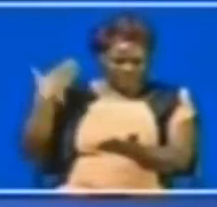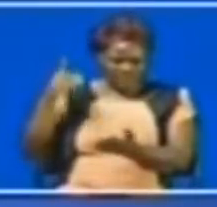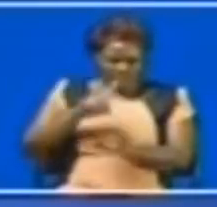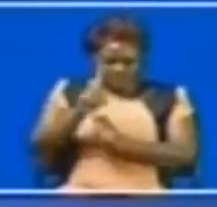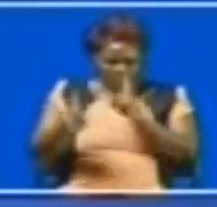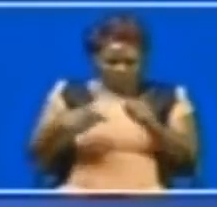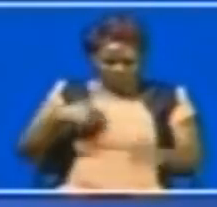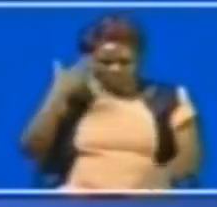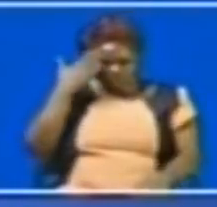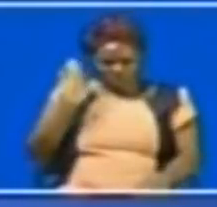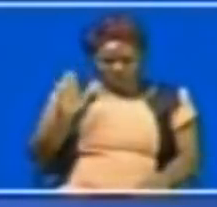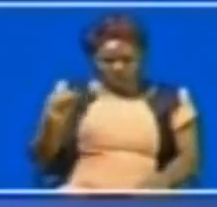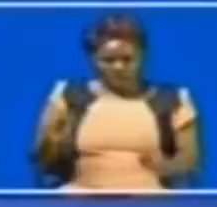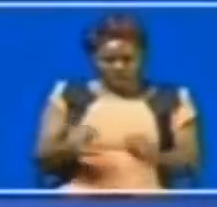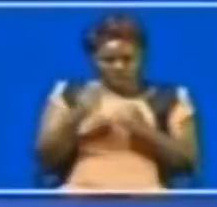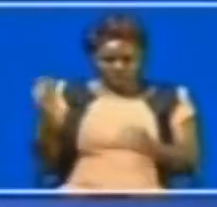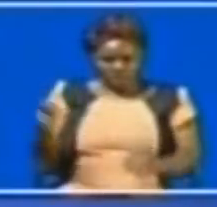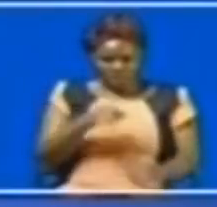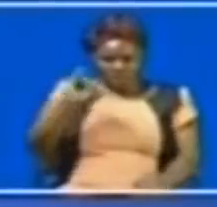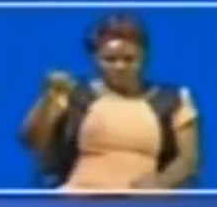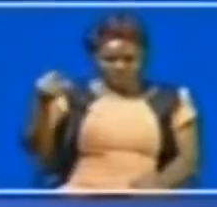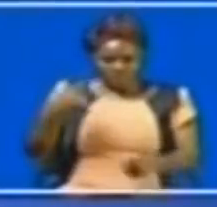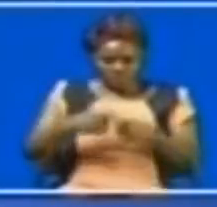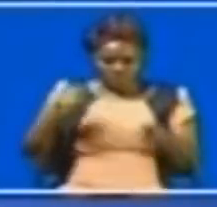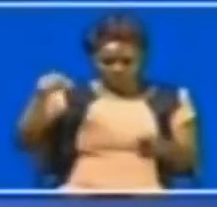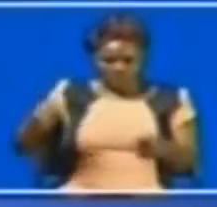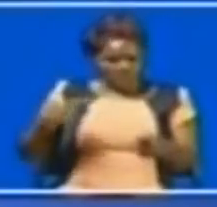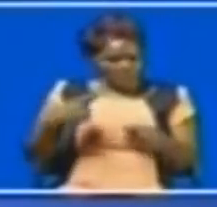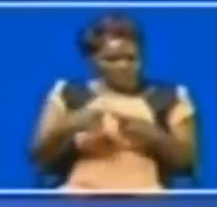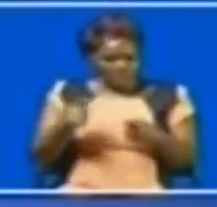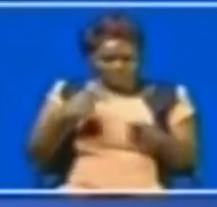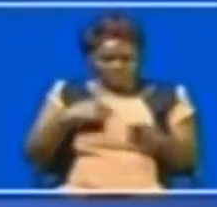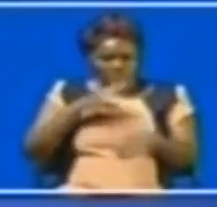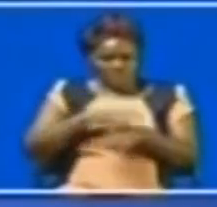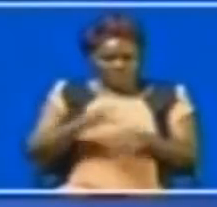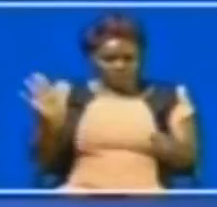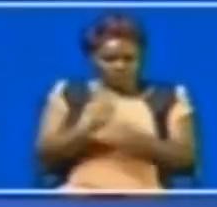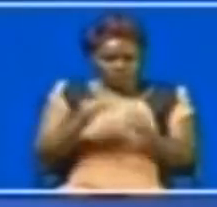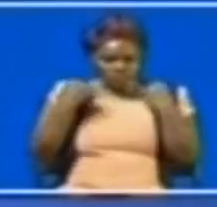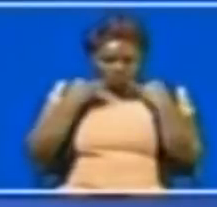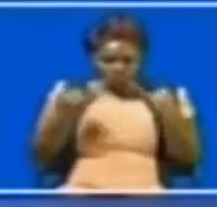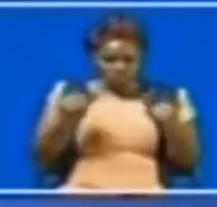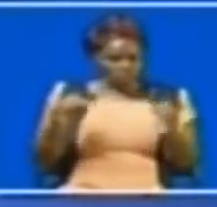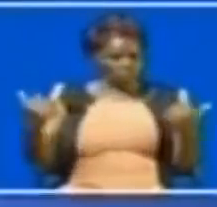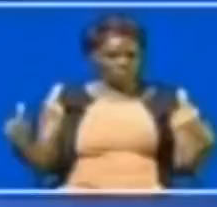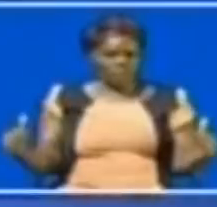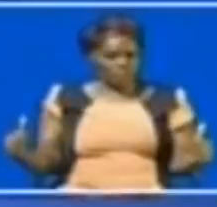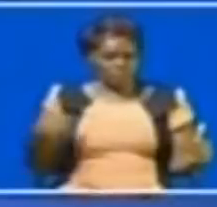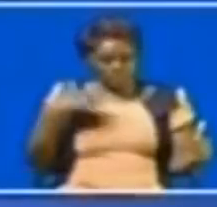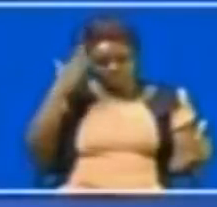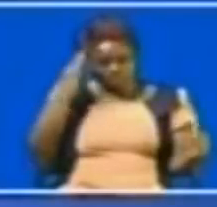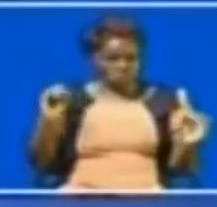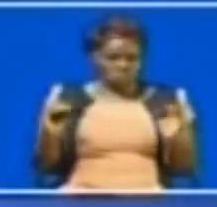interview that I'm aware of, I think, happened in January this year, but I've not been able to get what has transpired since then, given